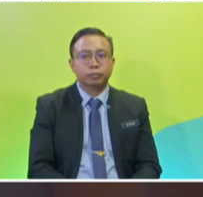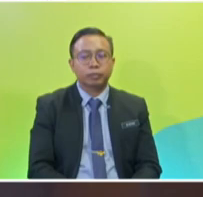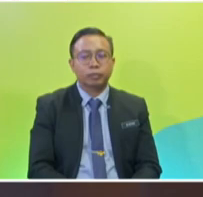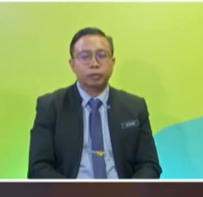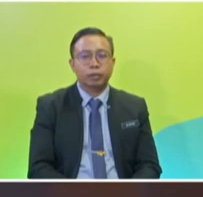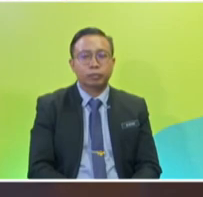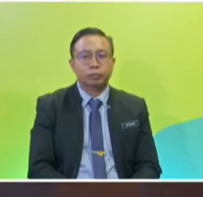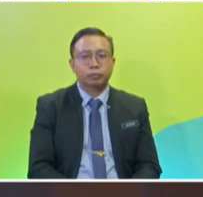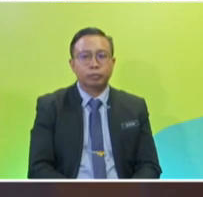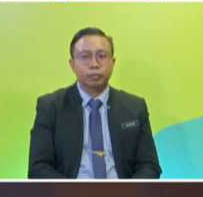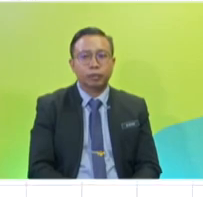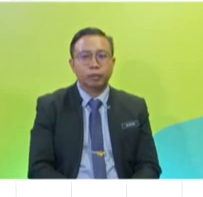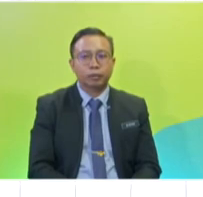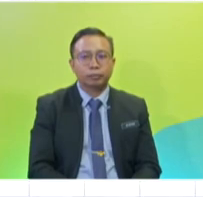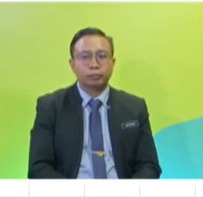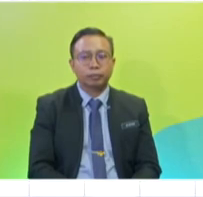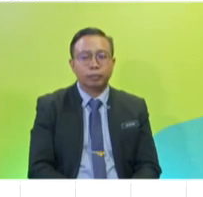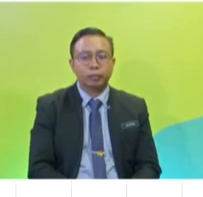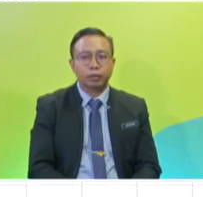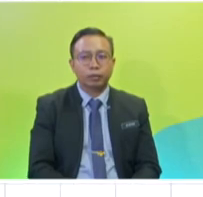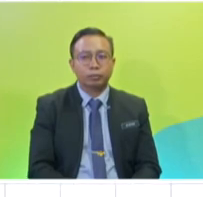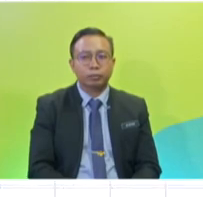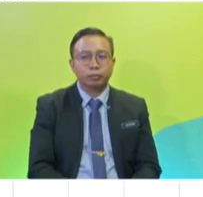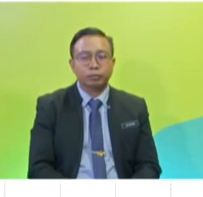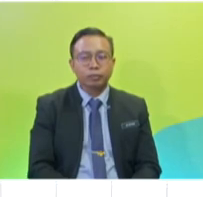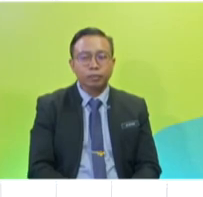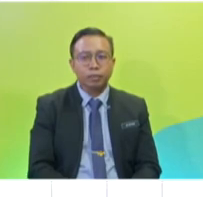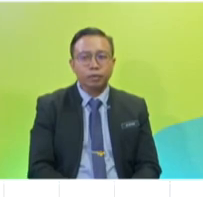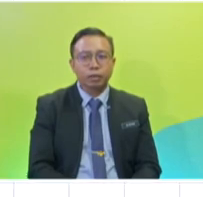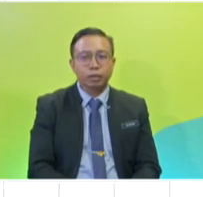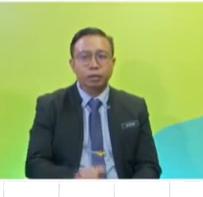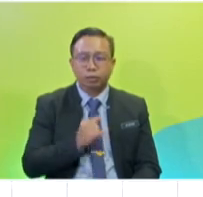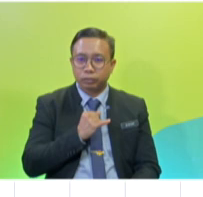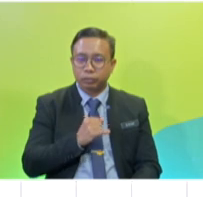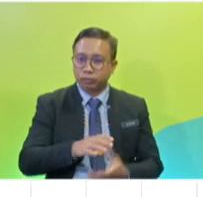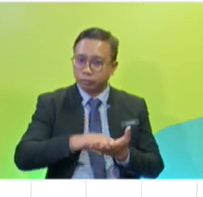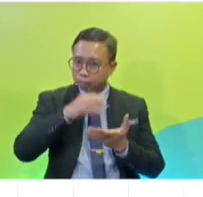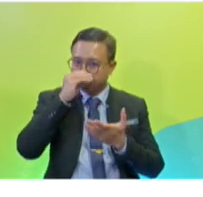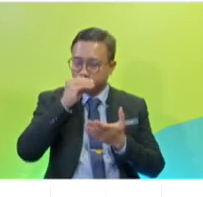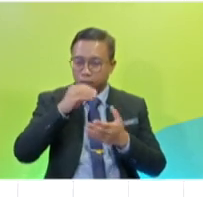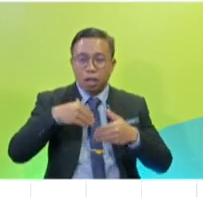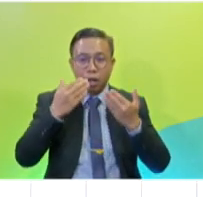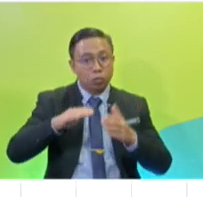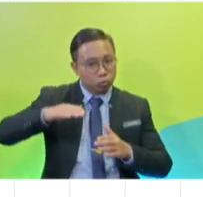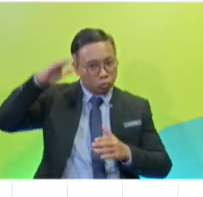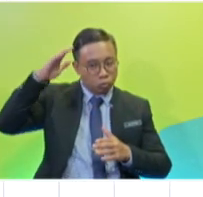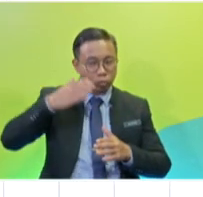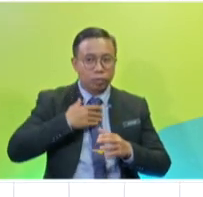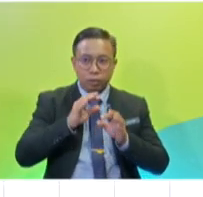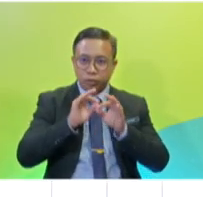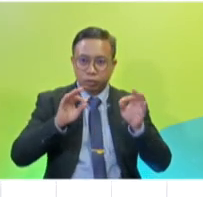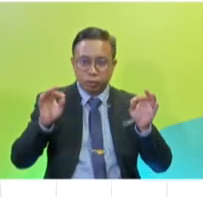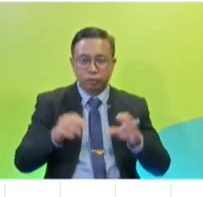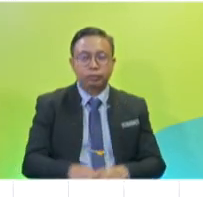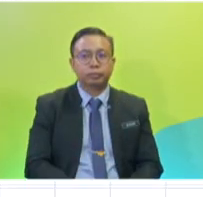Can I share mine? Yes, Shida. Very quickly. Okay, so today, madam, I have discovered how to grow my sentence. E1